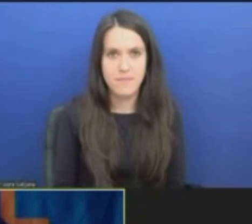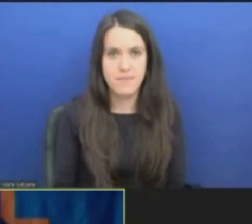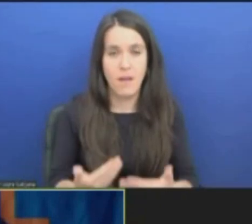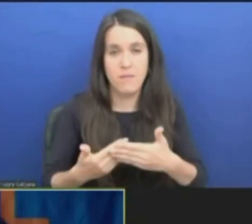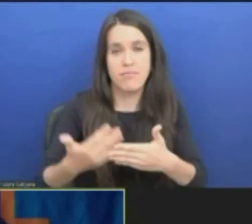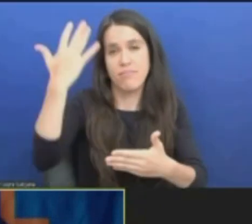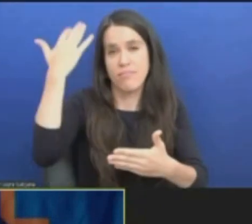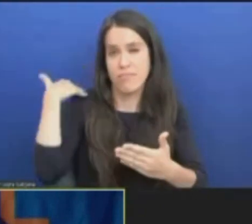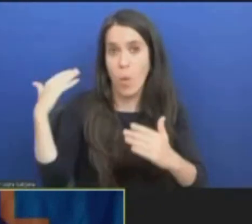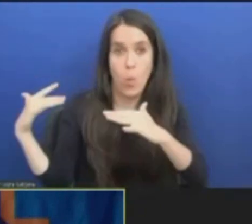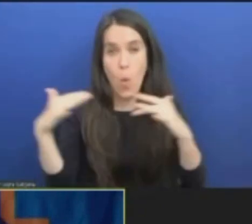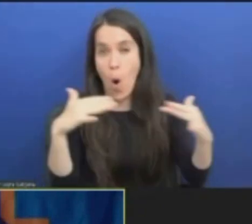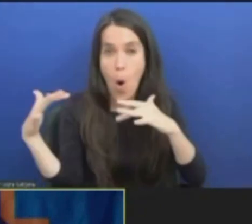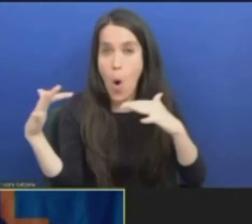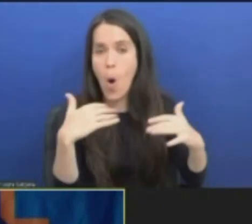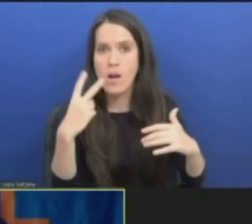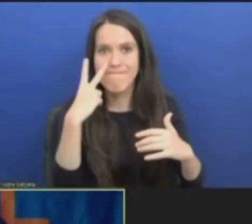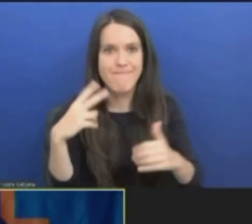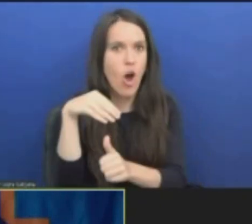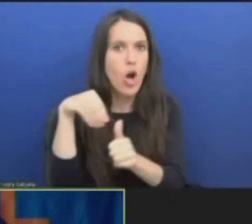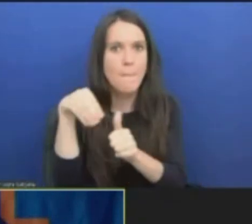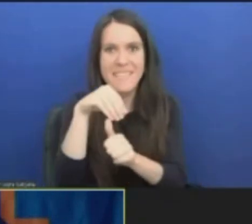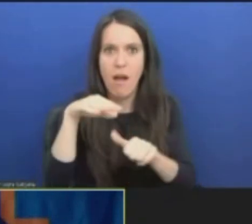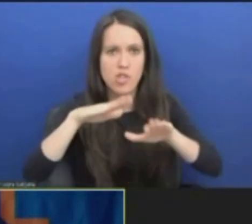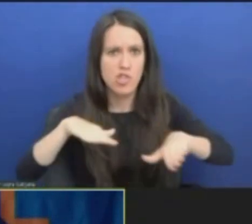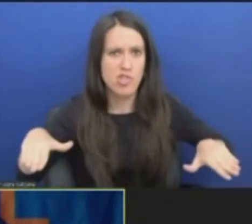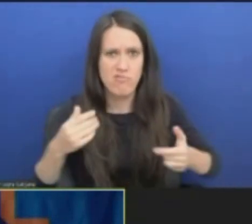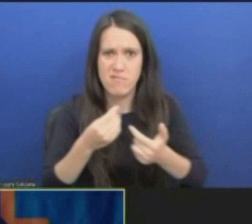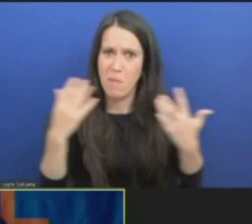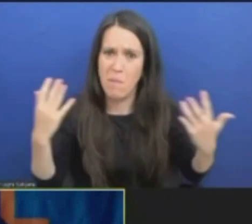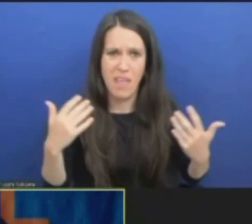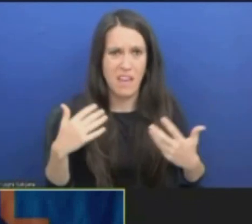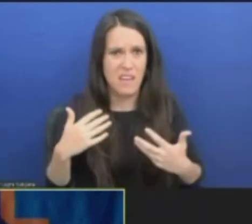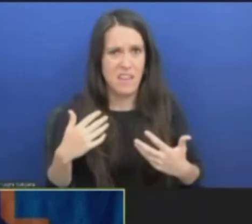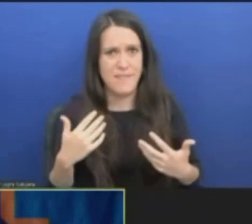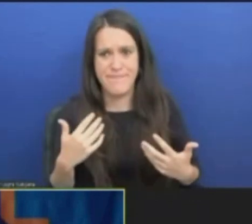this war, the Armenian children have been victims of